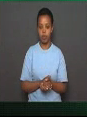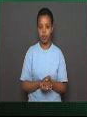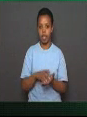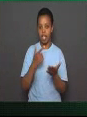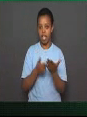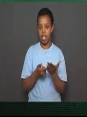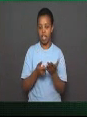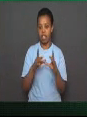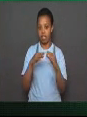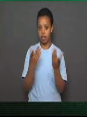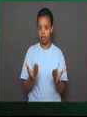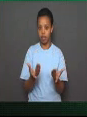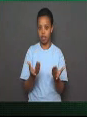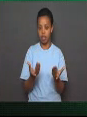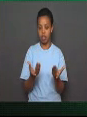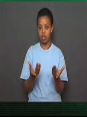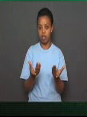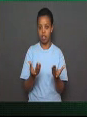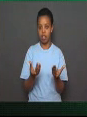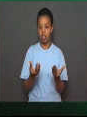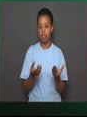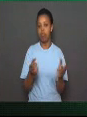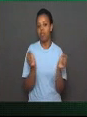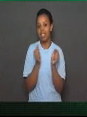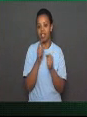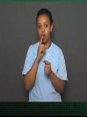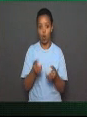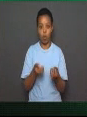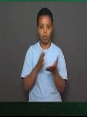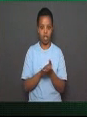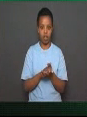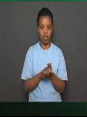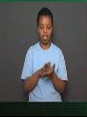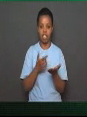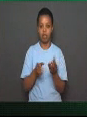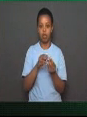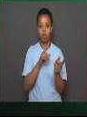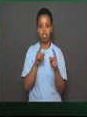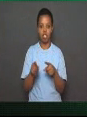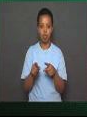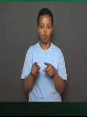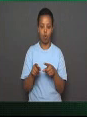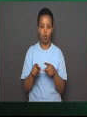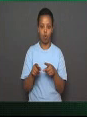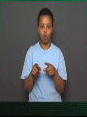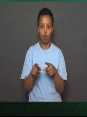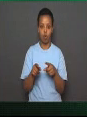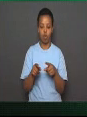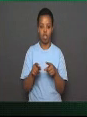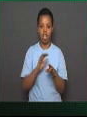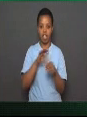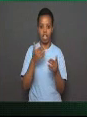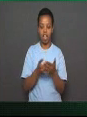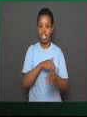This zone is typically cold, although it is difficult to give a general